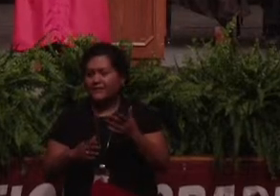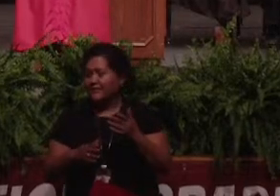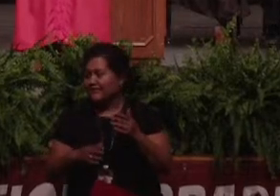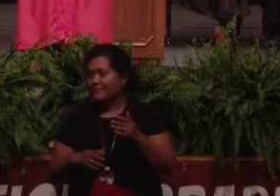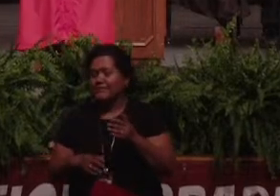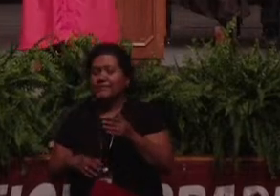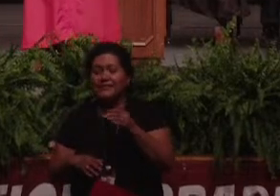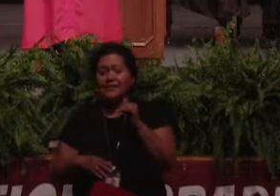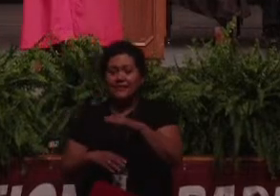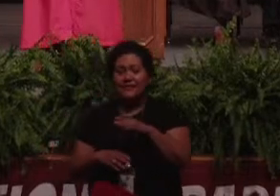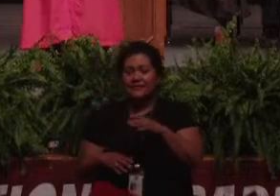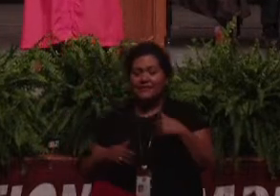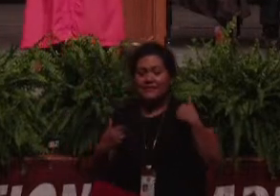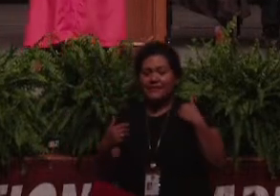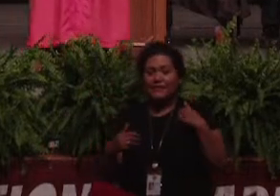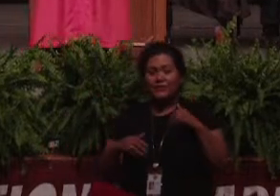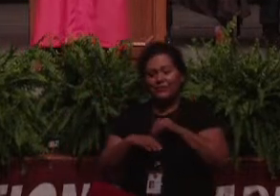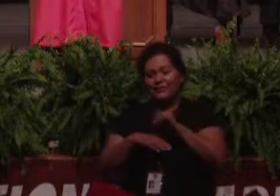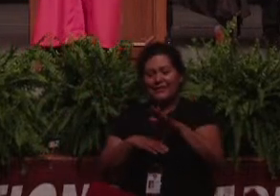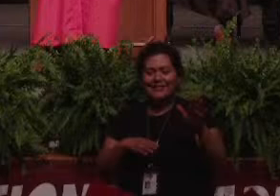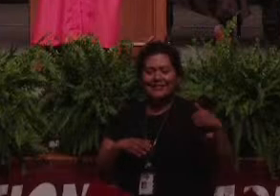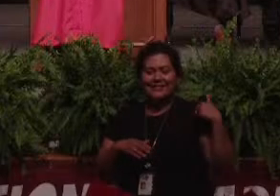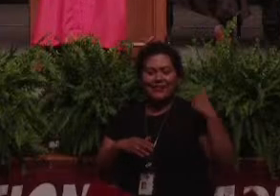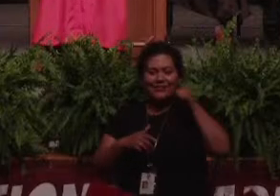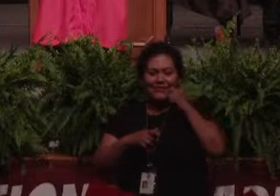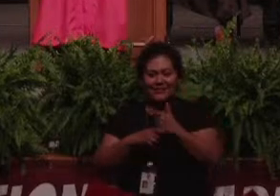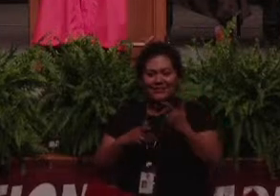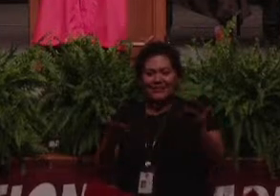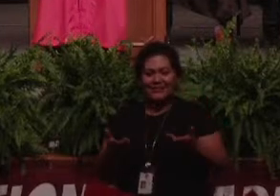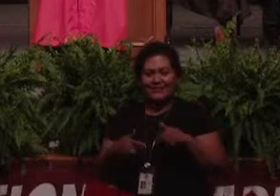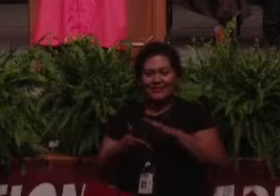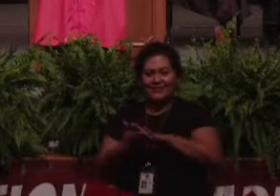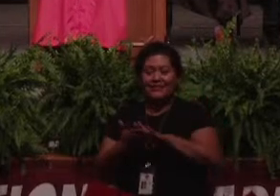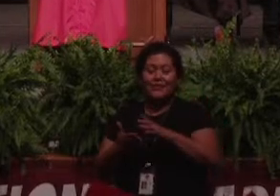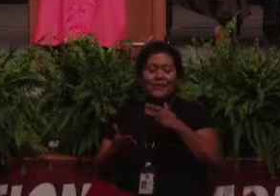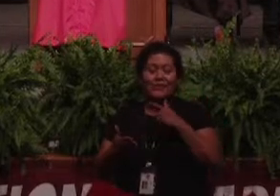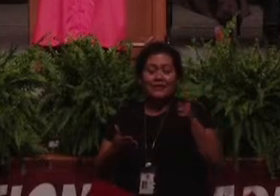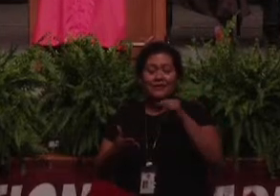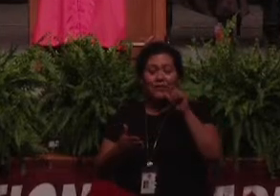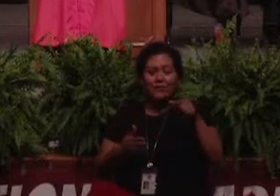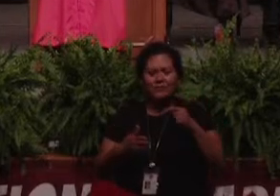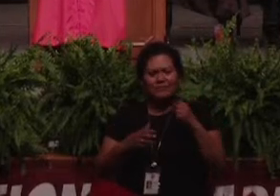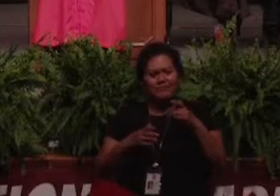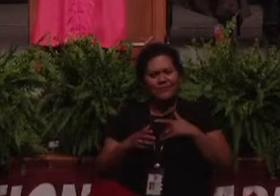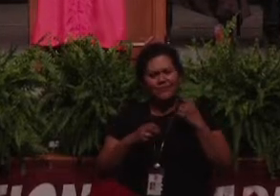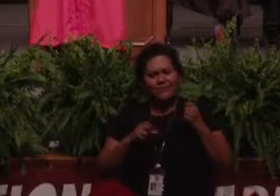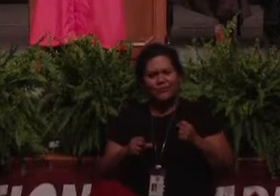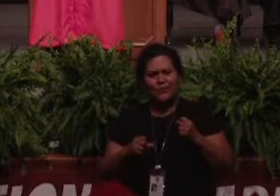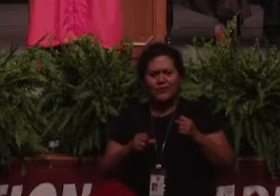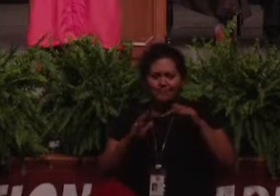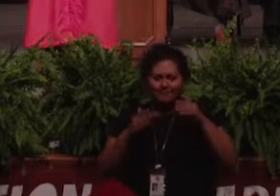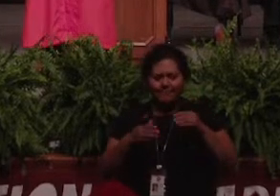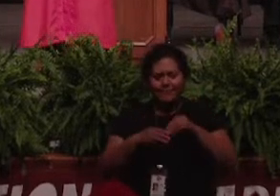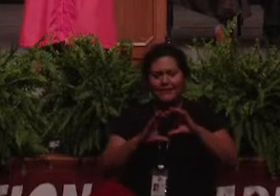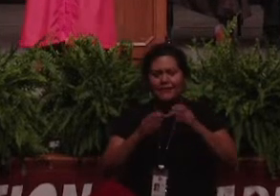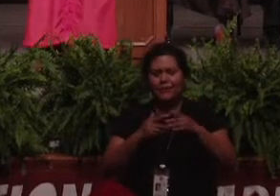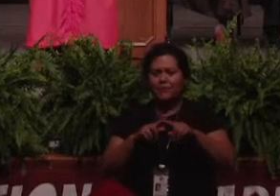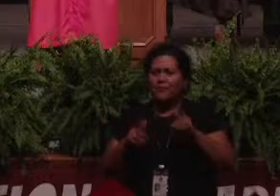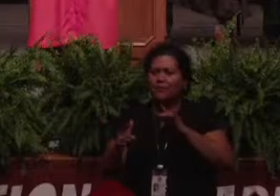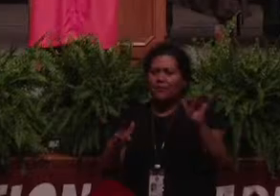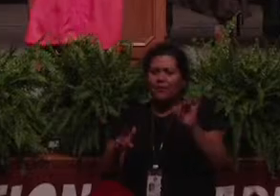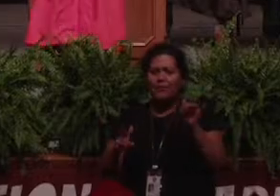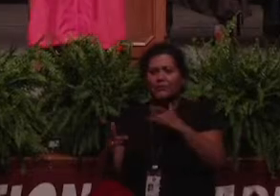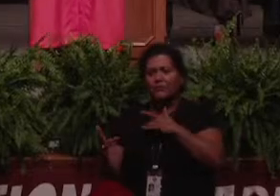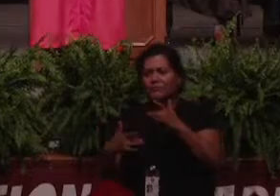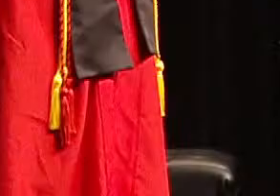at school. His passion and drive are not only found in the classroom, but also in his concern for others within